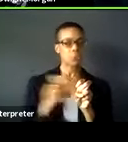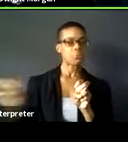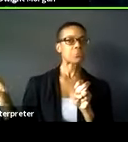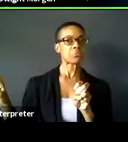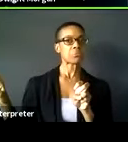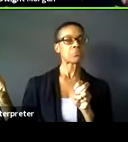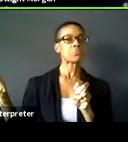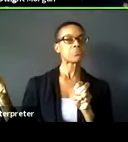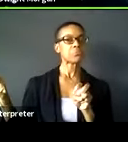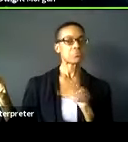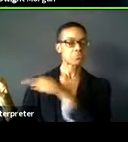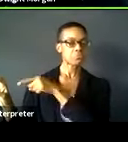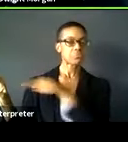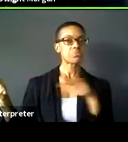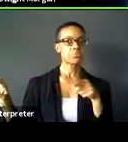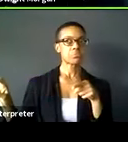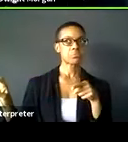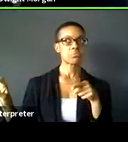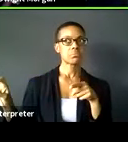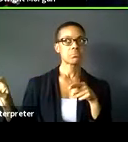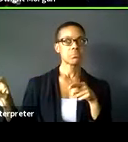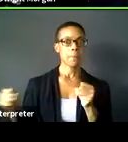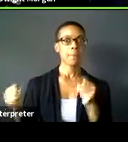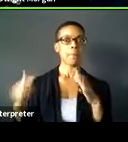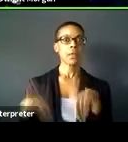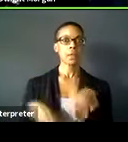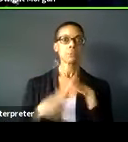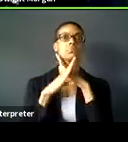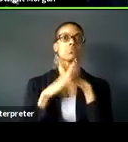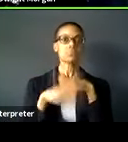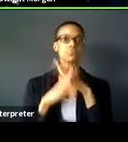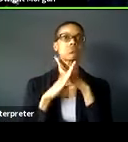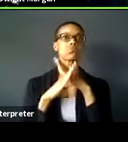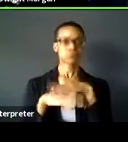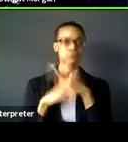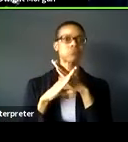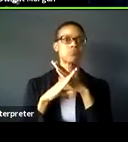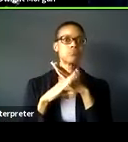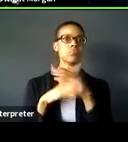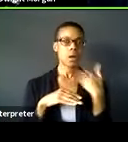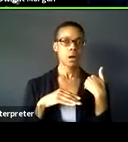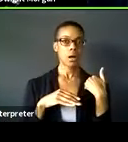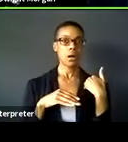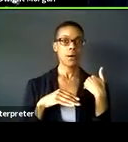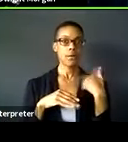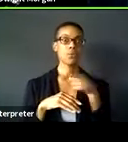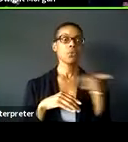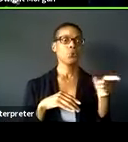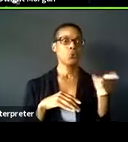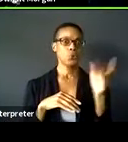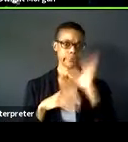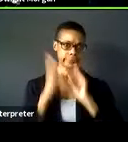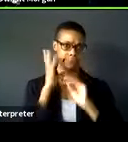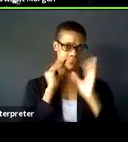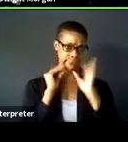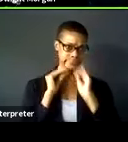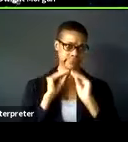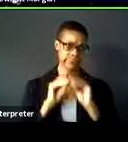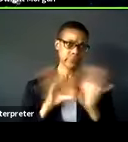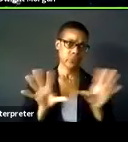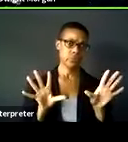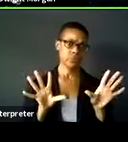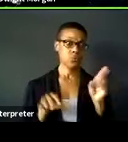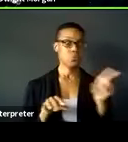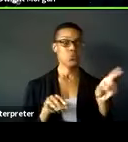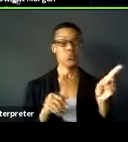have encountered many barriers in their journey. And certainly, you know all about that. You're the first person